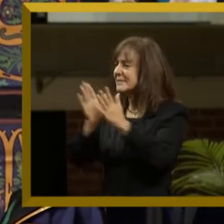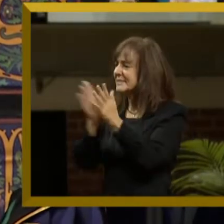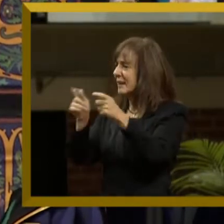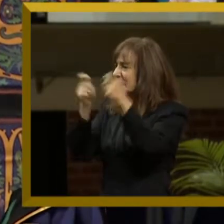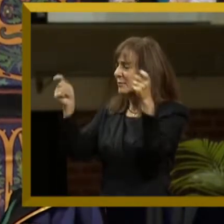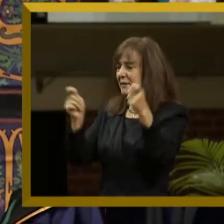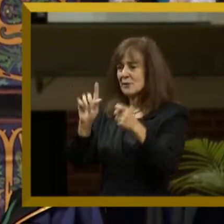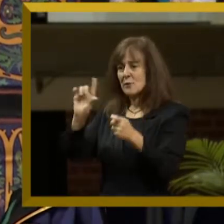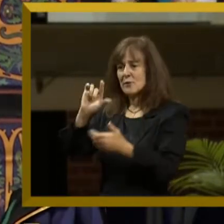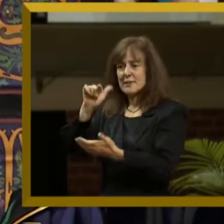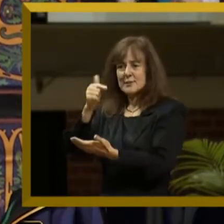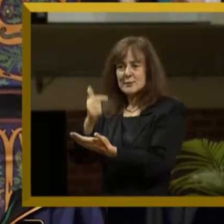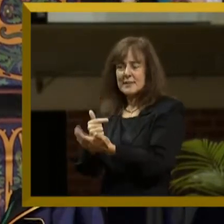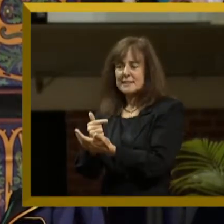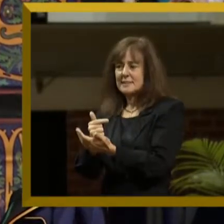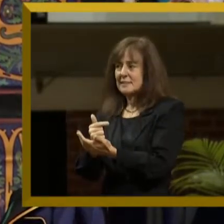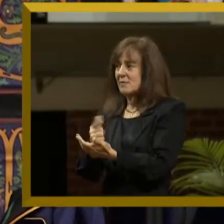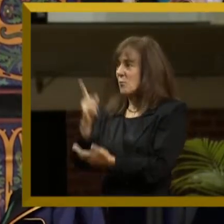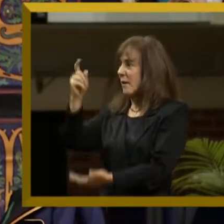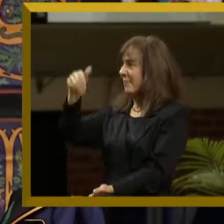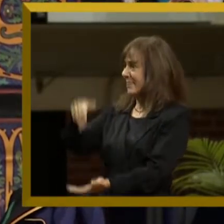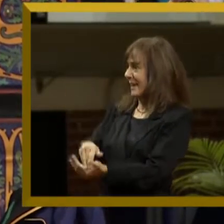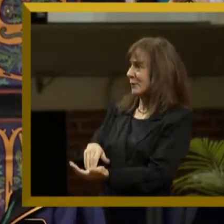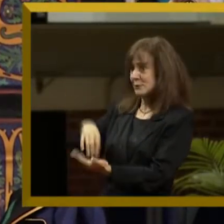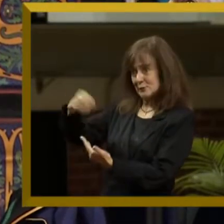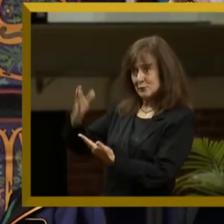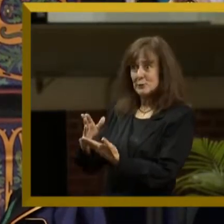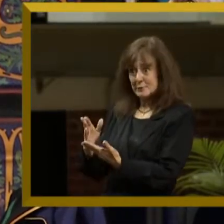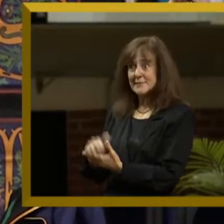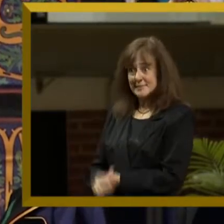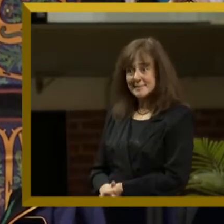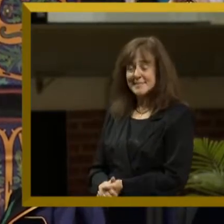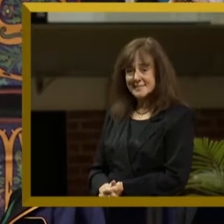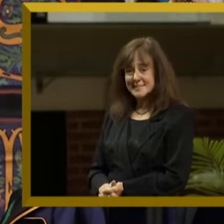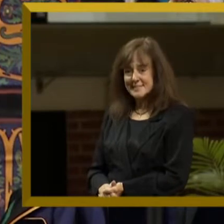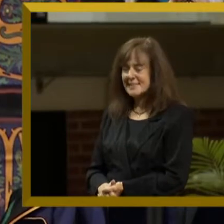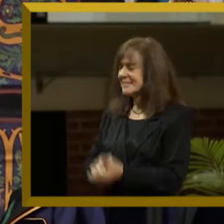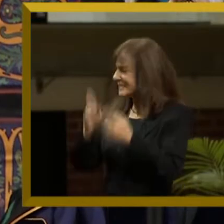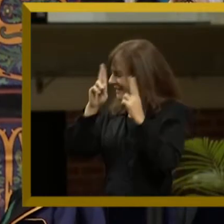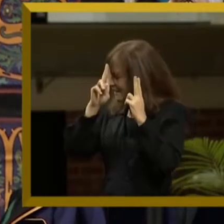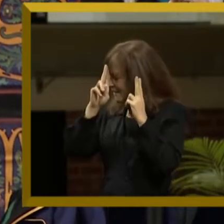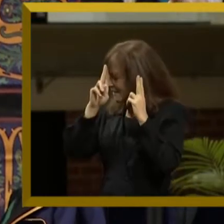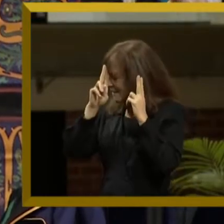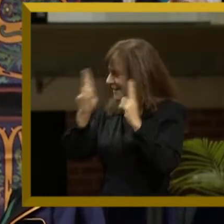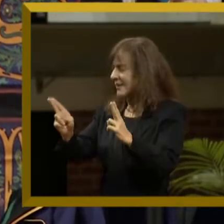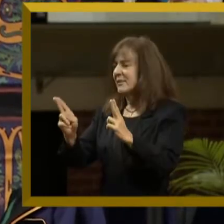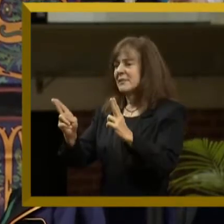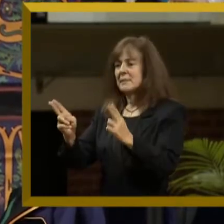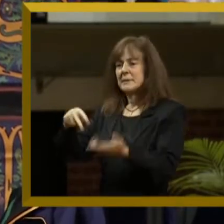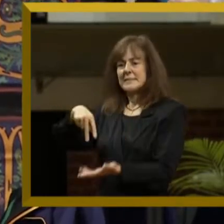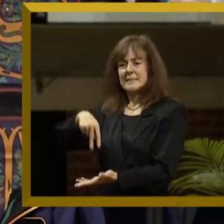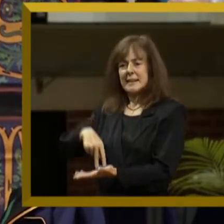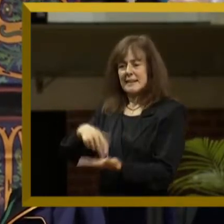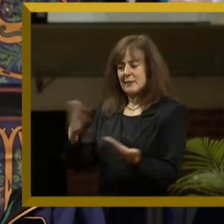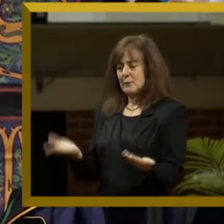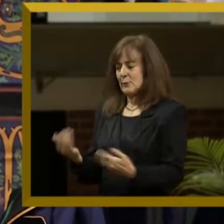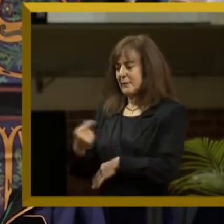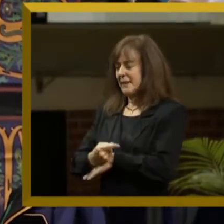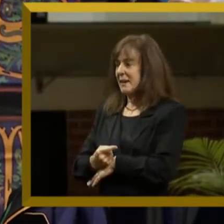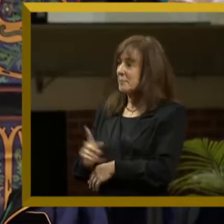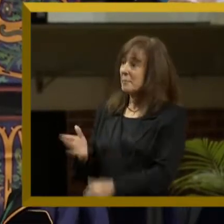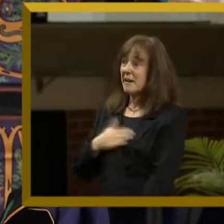the graduation of over 1,000 students. It is an honor to be standing before you today, giving my